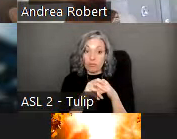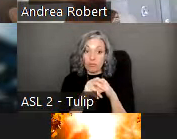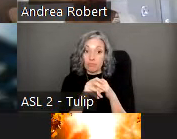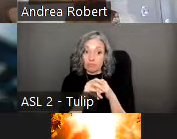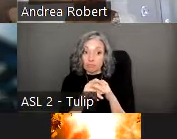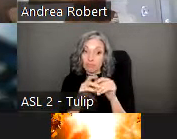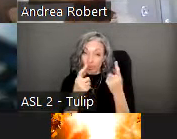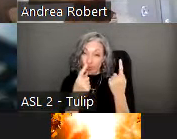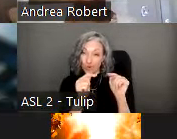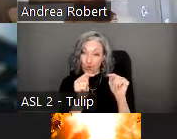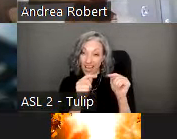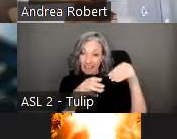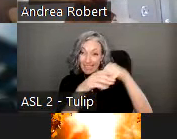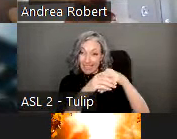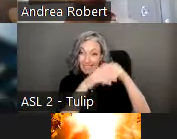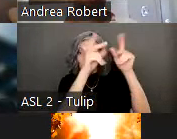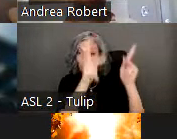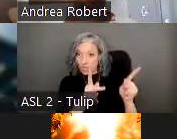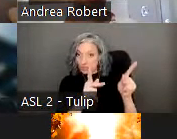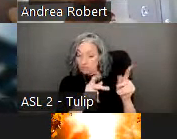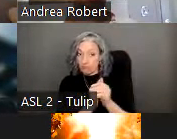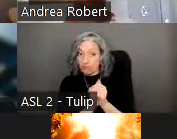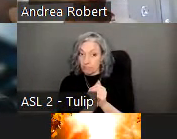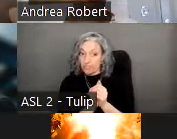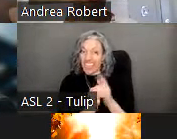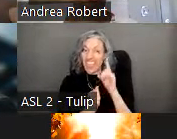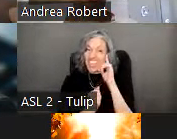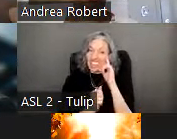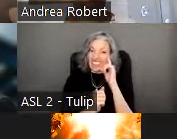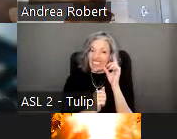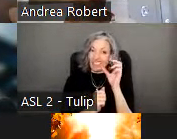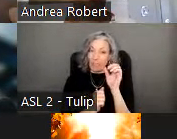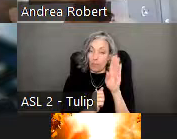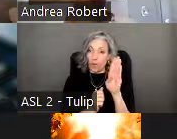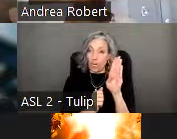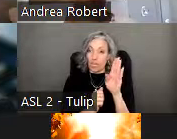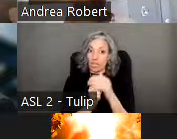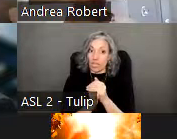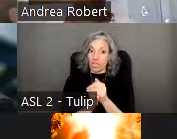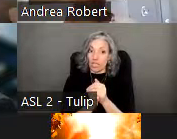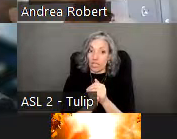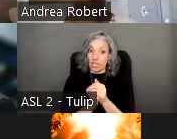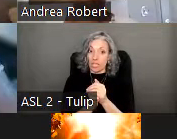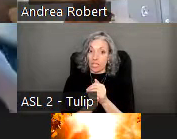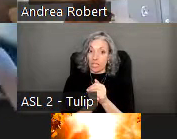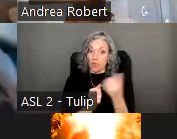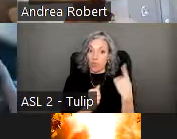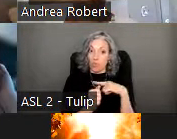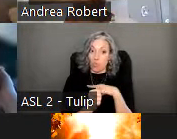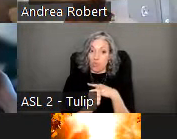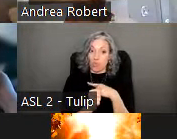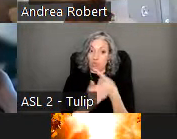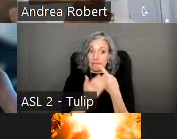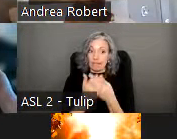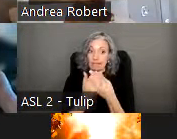to try to be in person. Mm-hmm. And I think, isn't the February one, because didn't we pend the discussion about the older